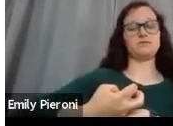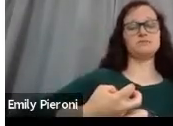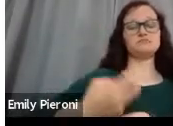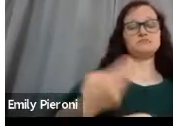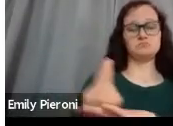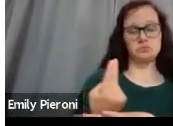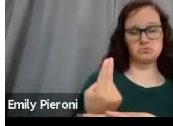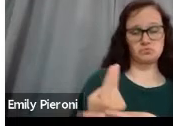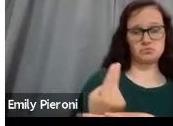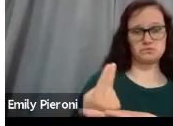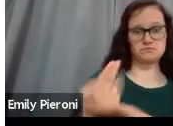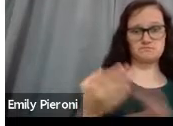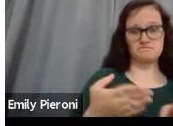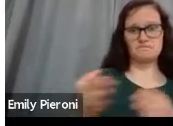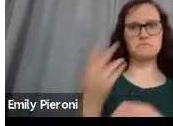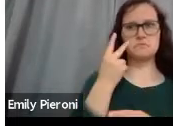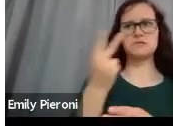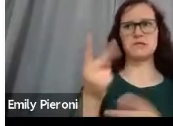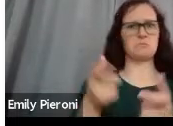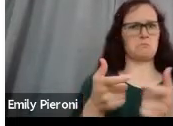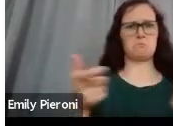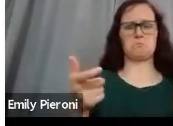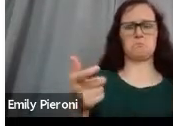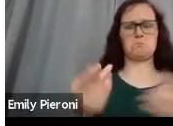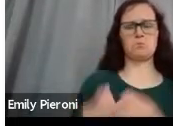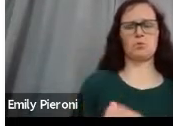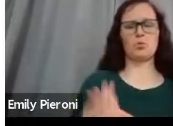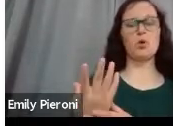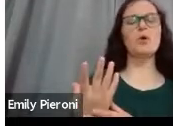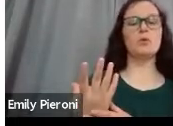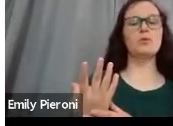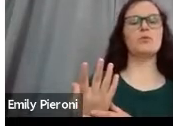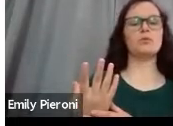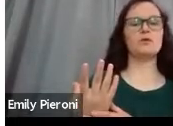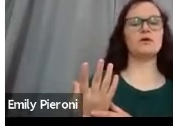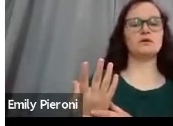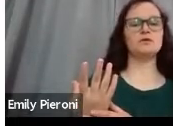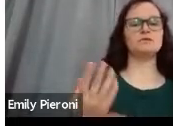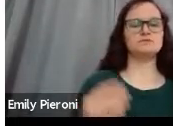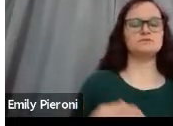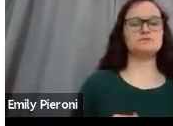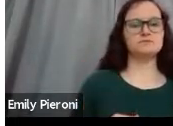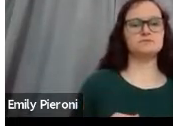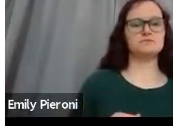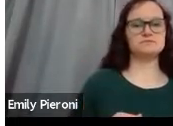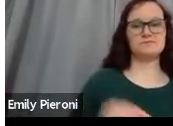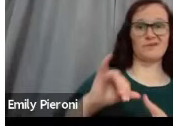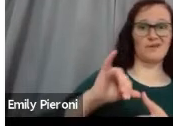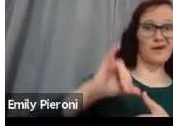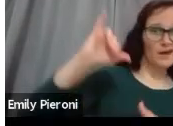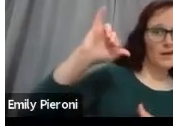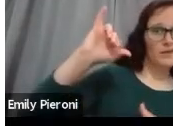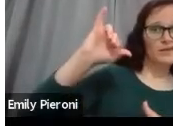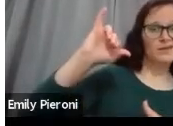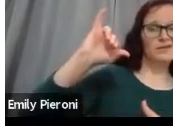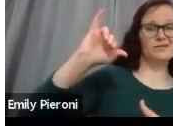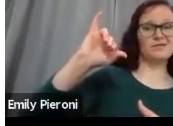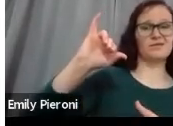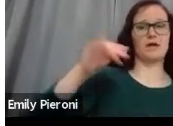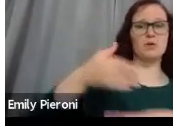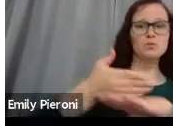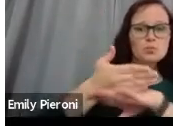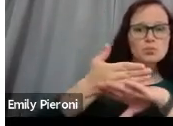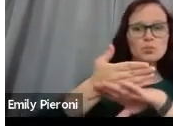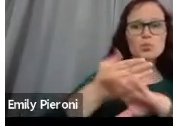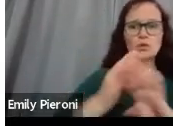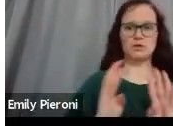substantial significant growth in all wood growing parameters of height and wood volume, which these are